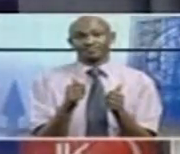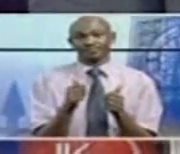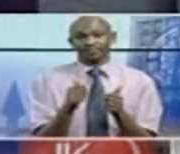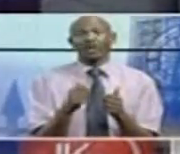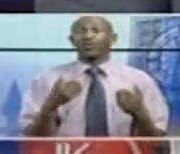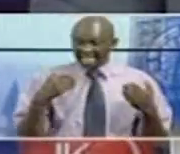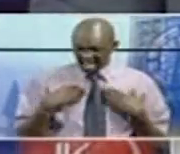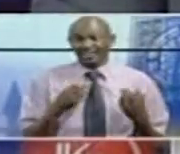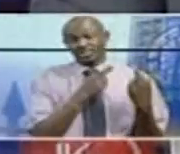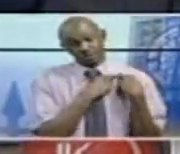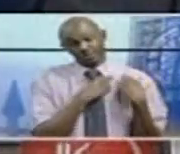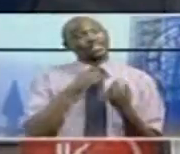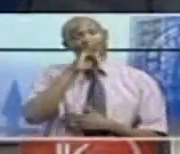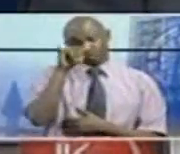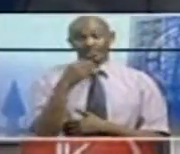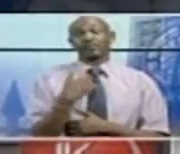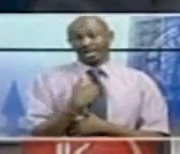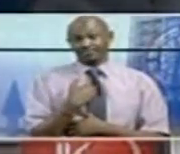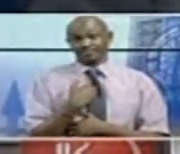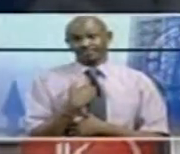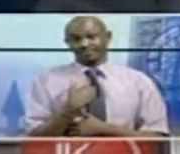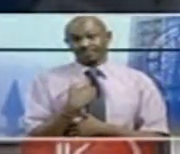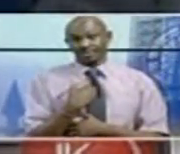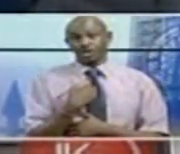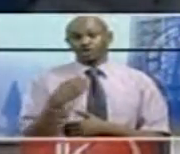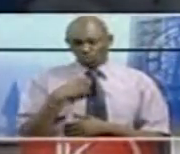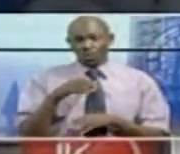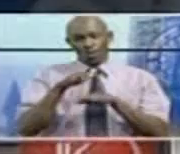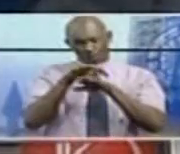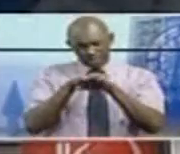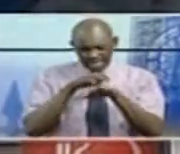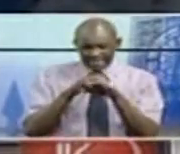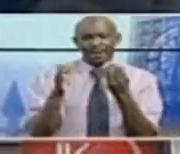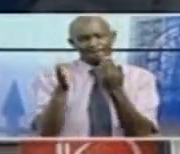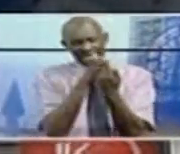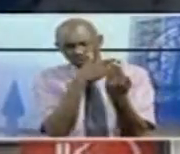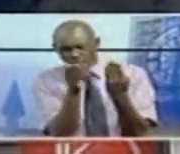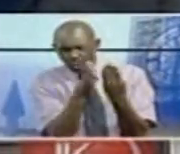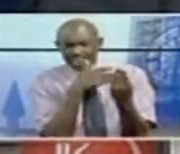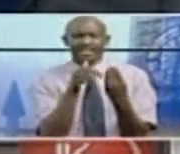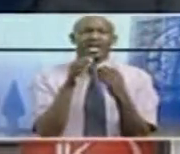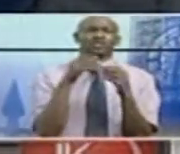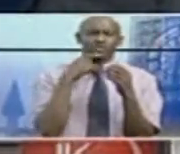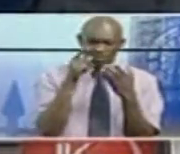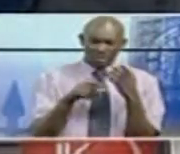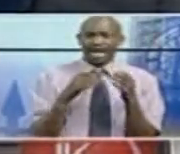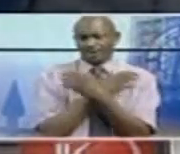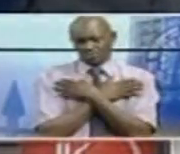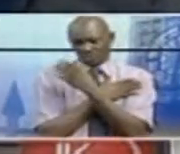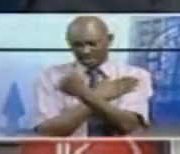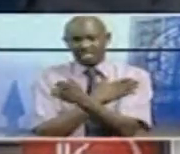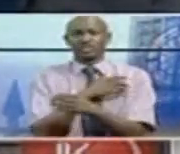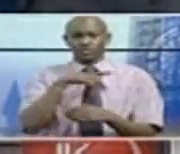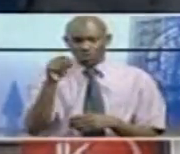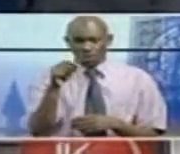have a responsibility as Jubilee to moderate, persuade, convince our colleagues to